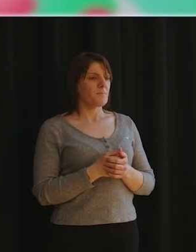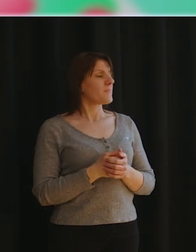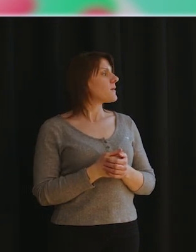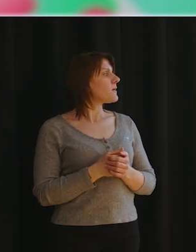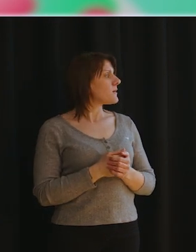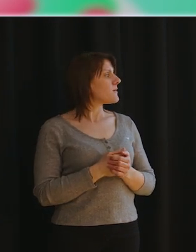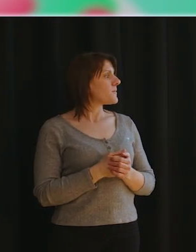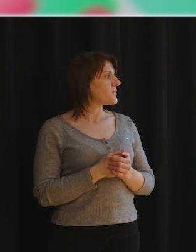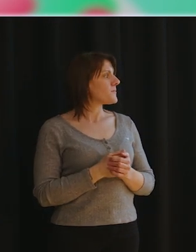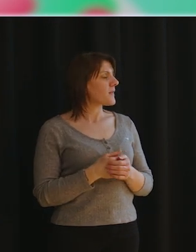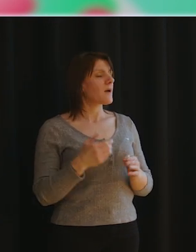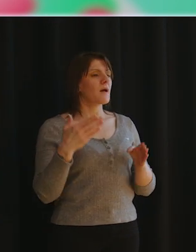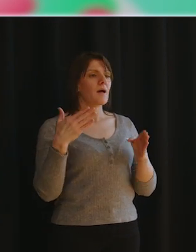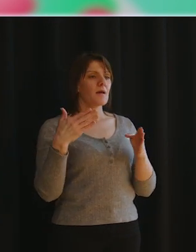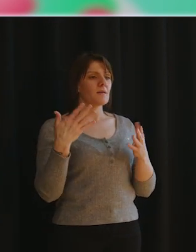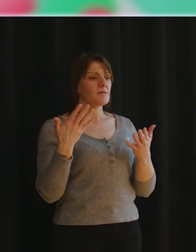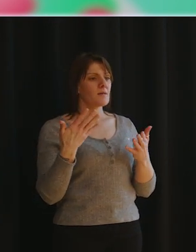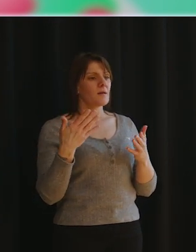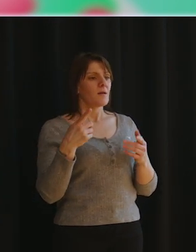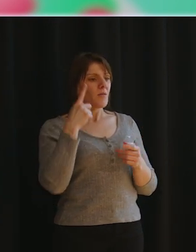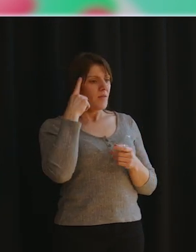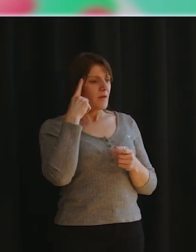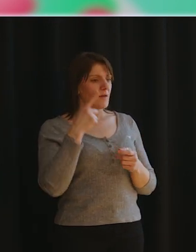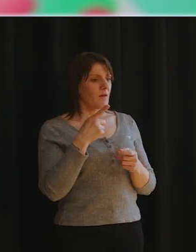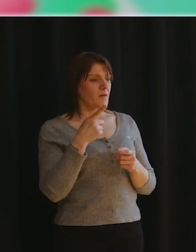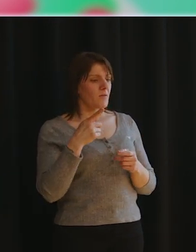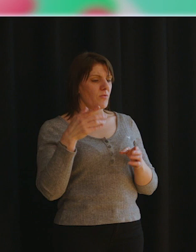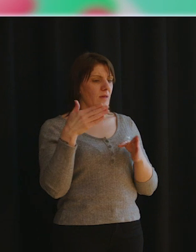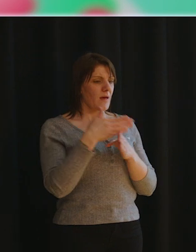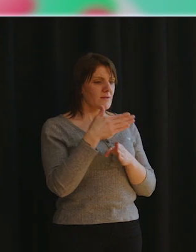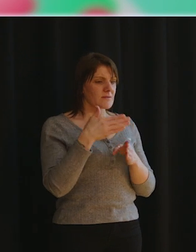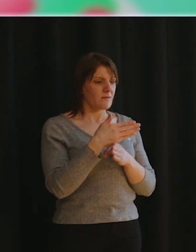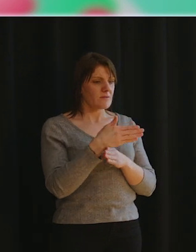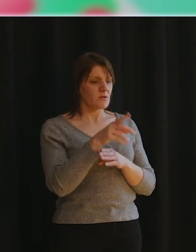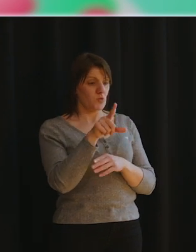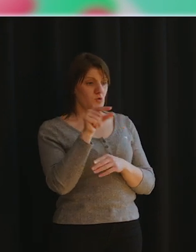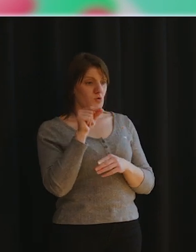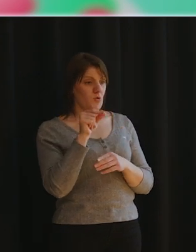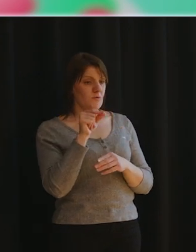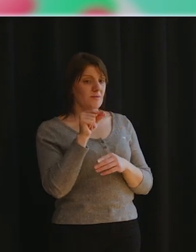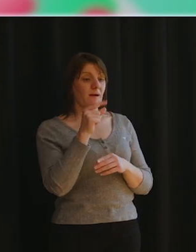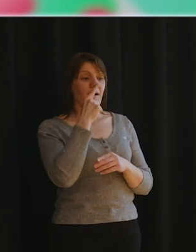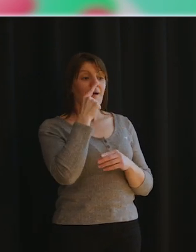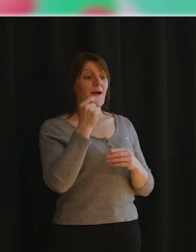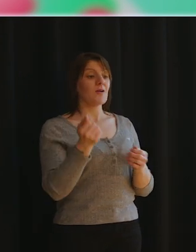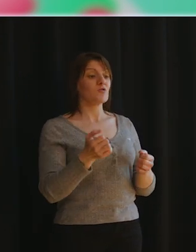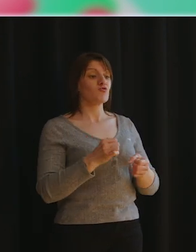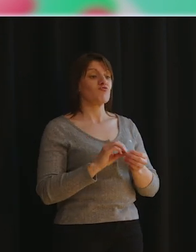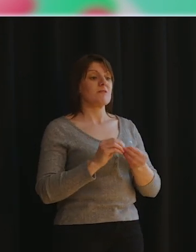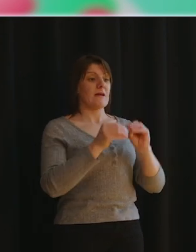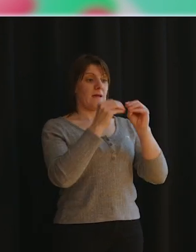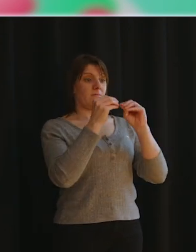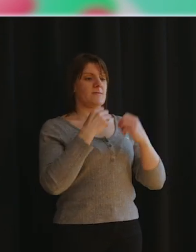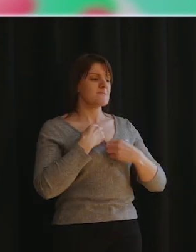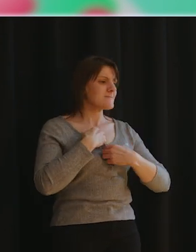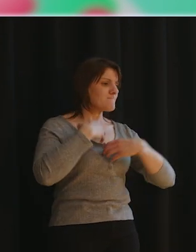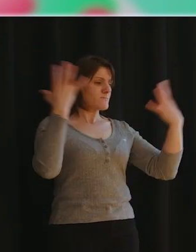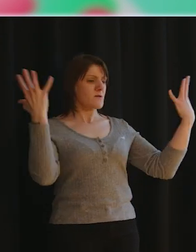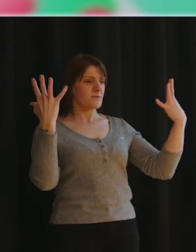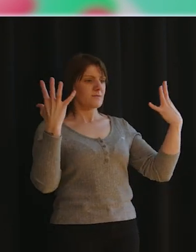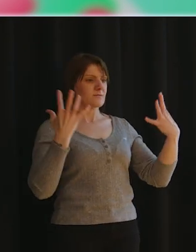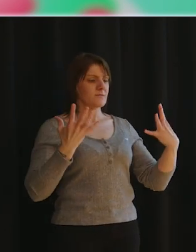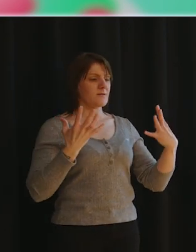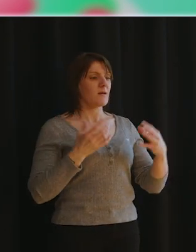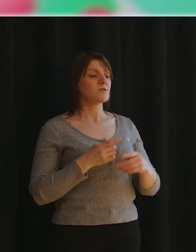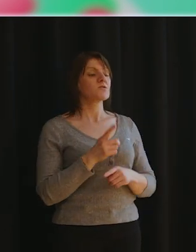that causes the excessive mood swings and the real digging your heels in, and the mood swings and the outbursts that come from that.